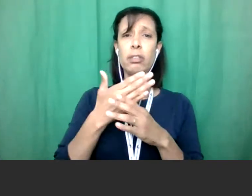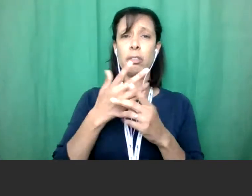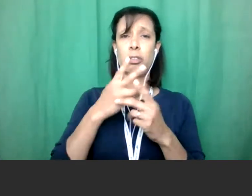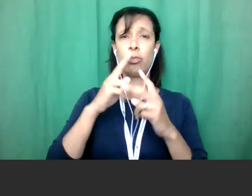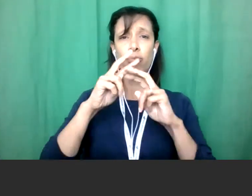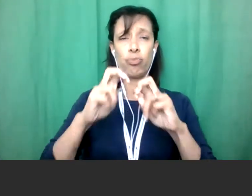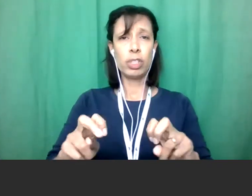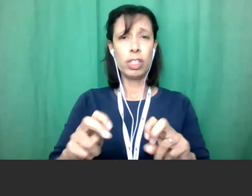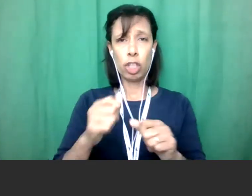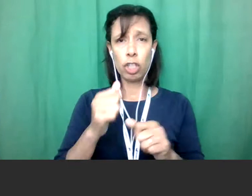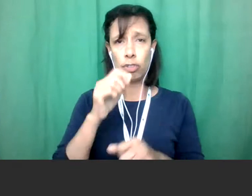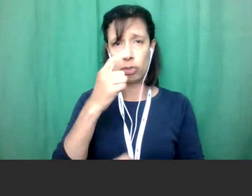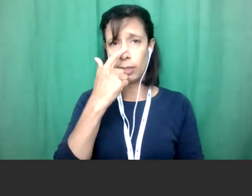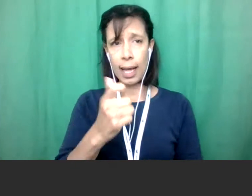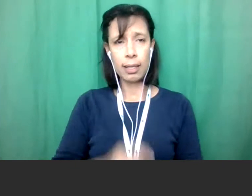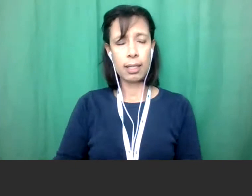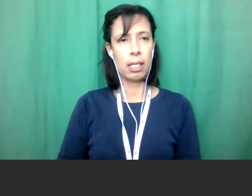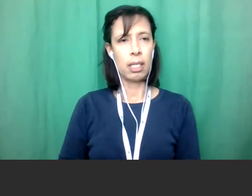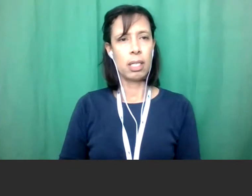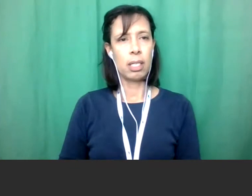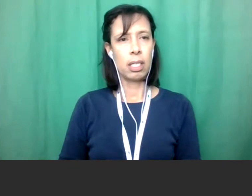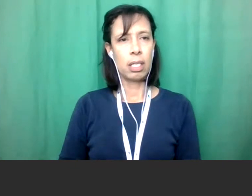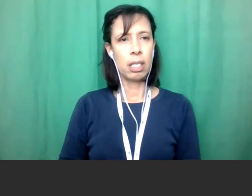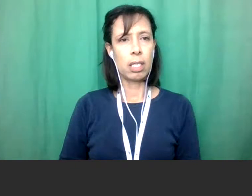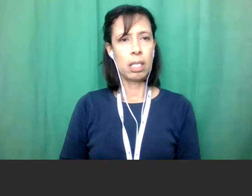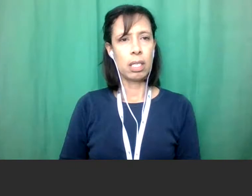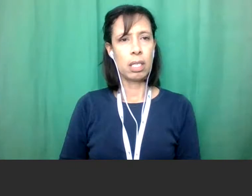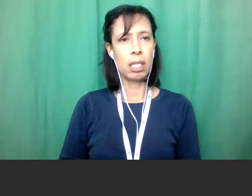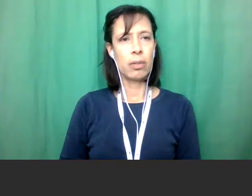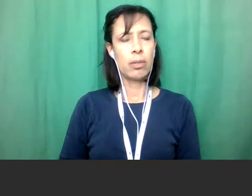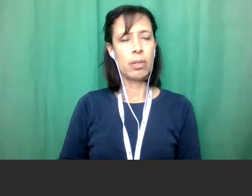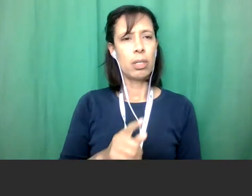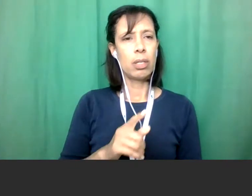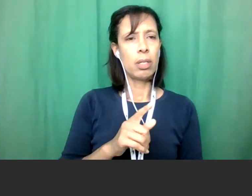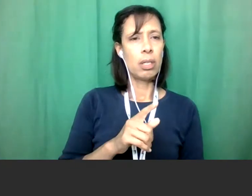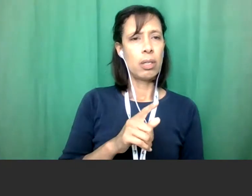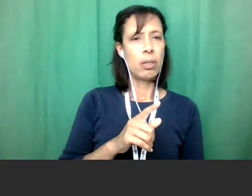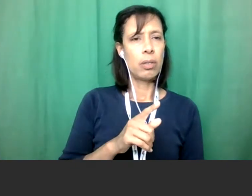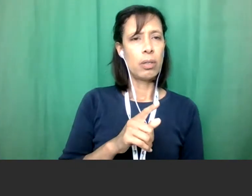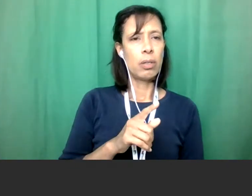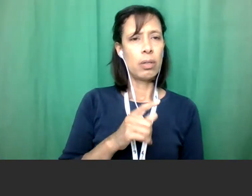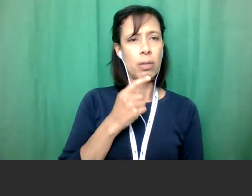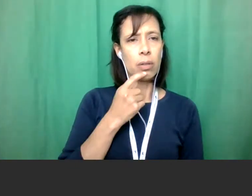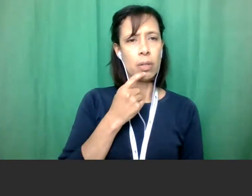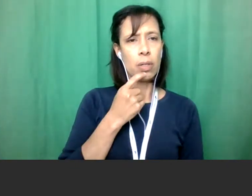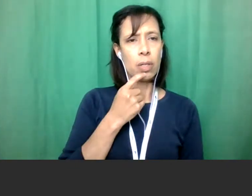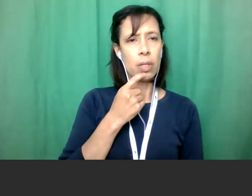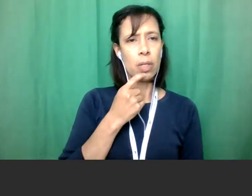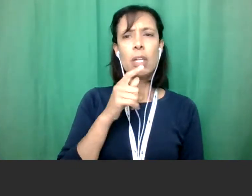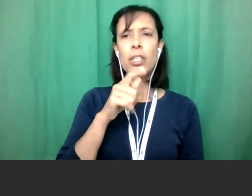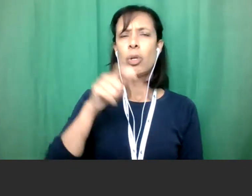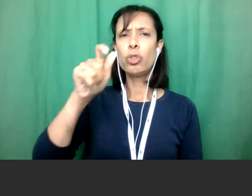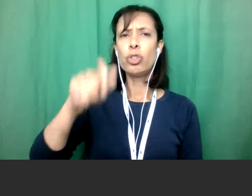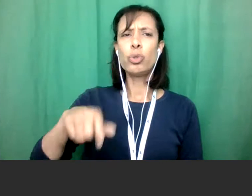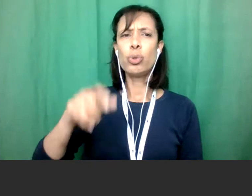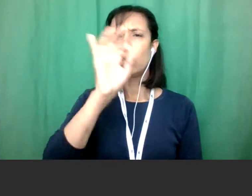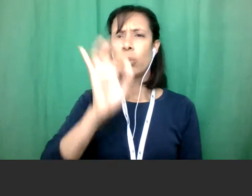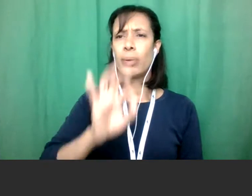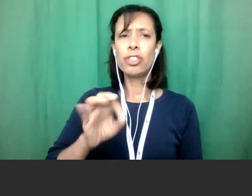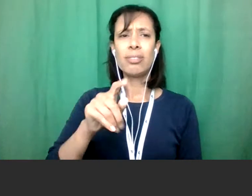Aisha, I can't go online due to safeguarding, so access for me is no. So what are the